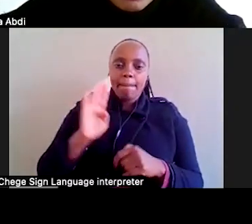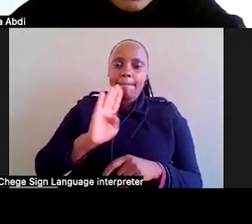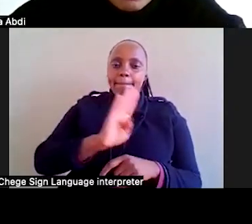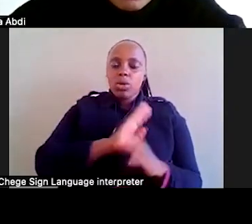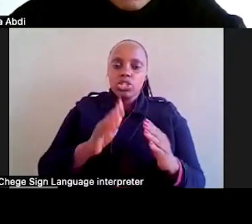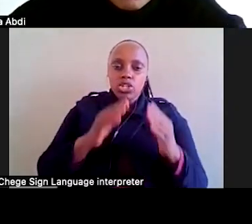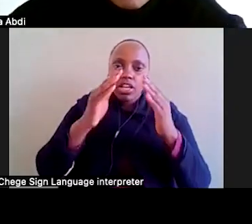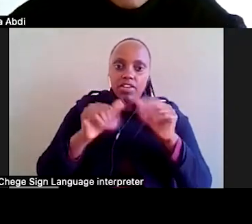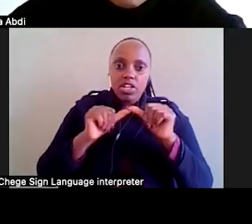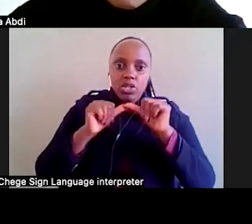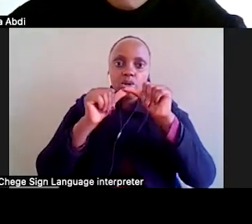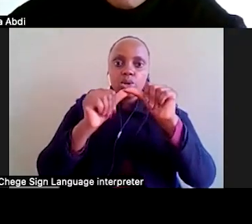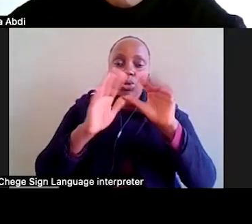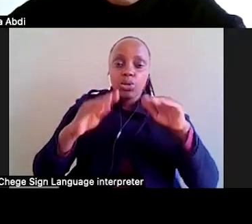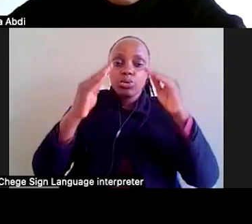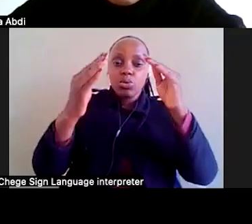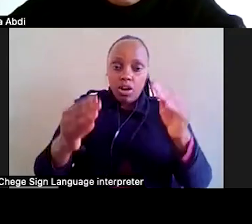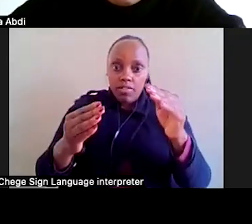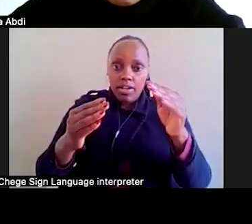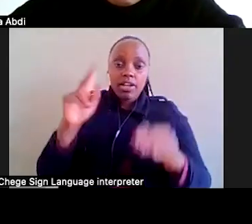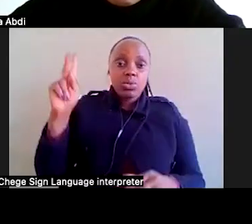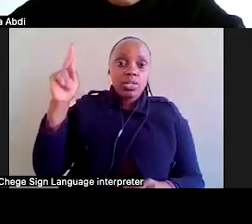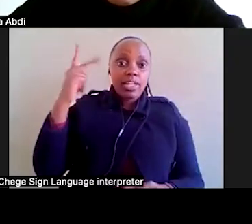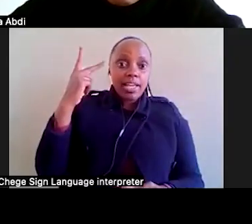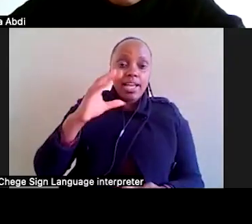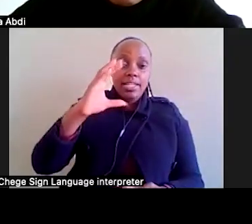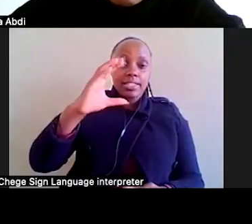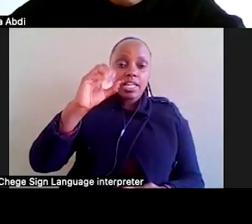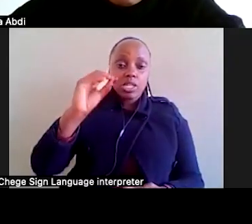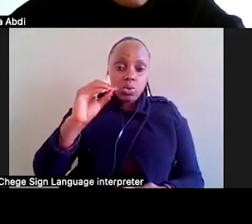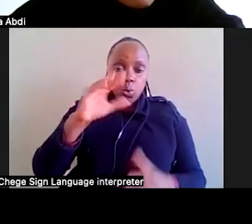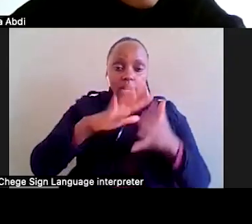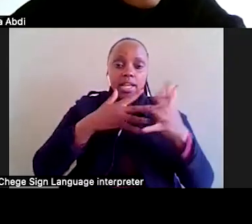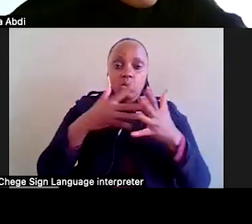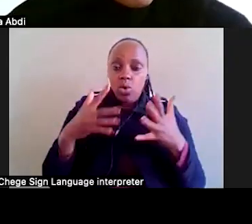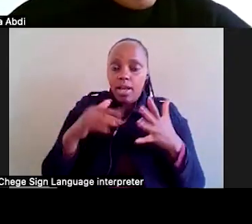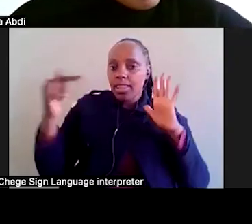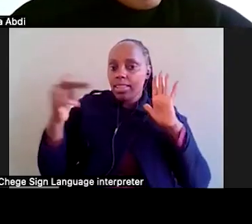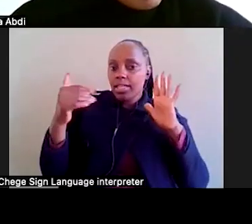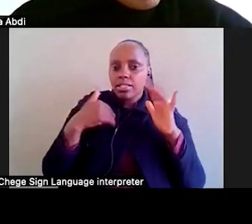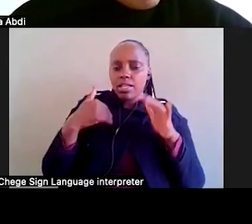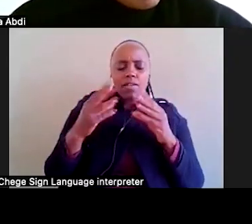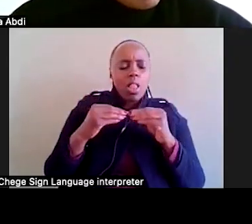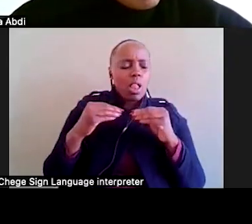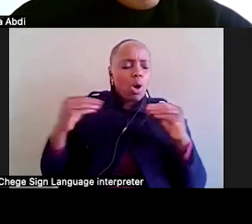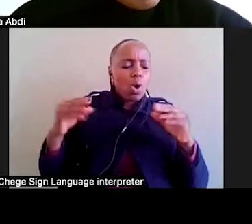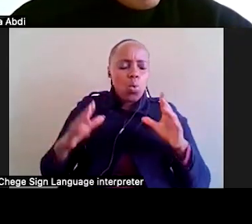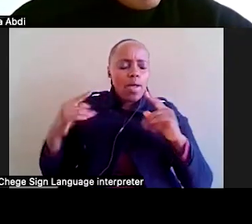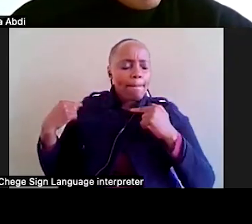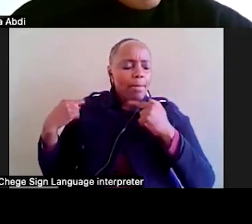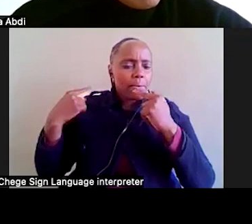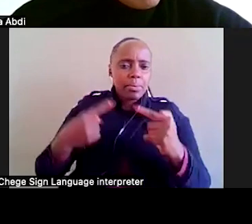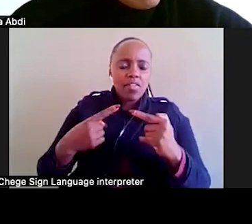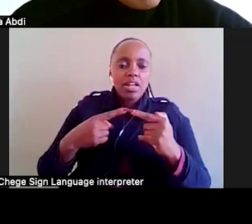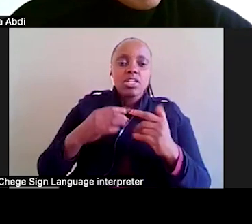and continue to offer to the Kenya CSO network. It has gone a long way in bringing the network